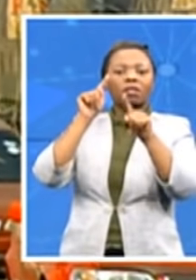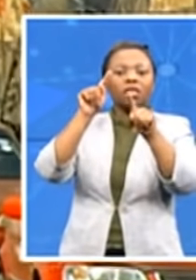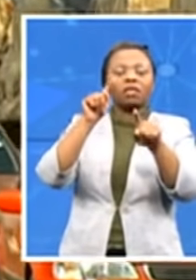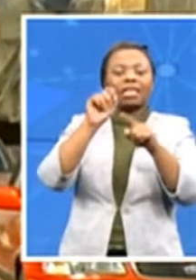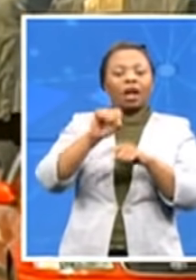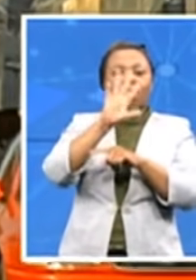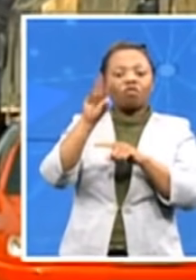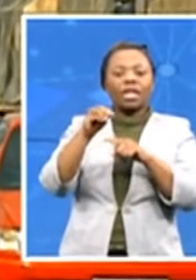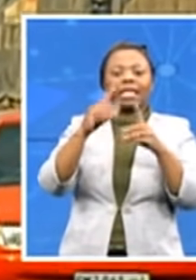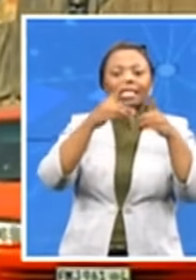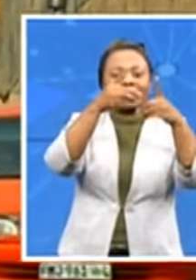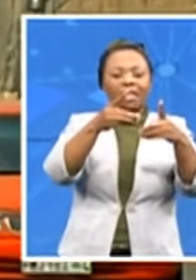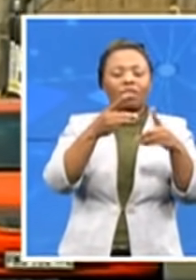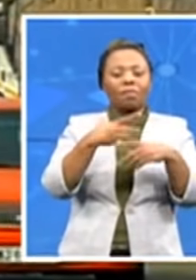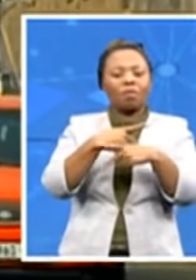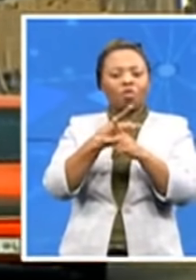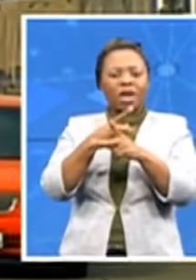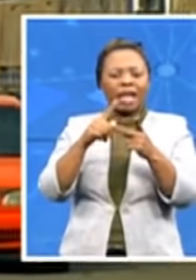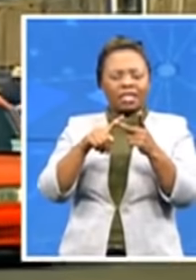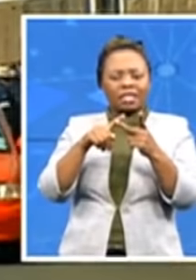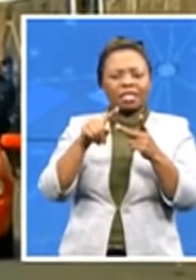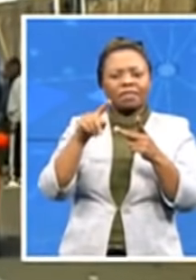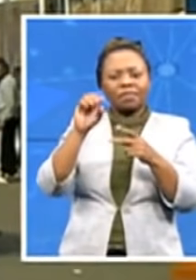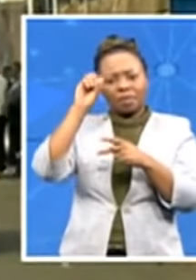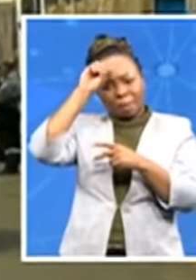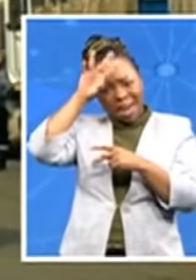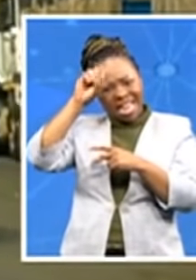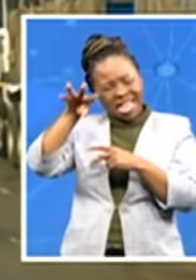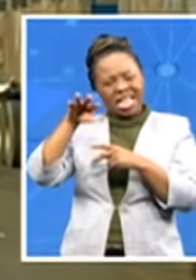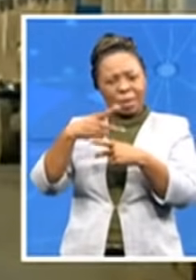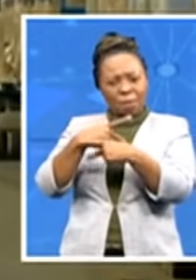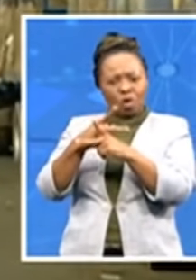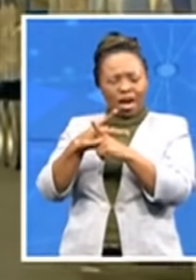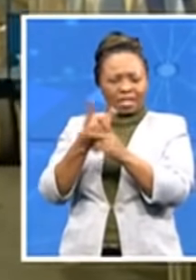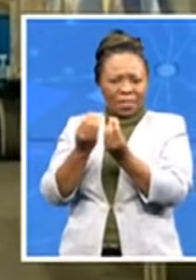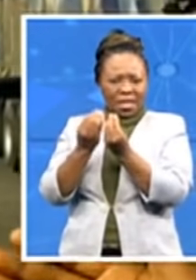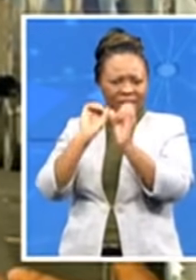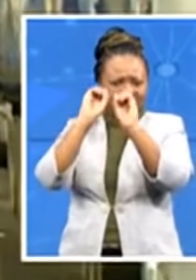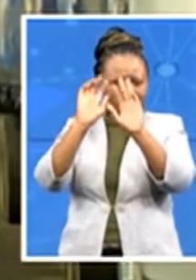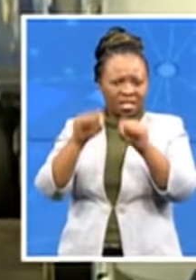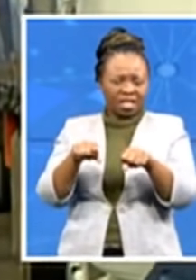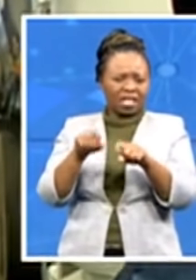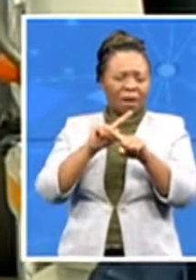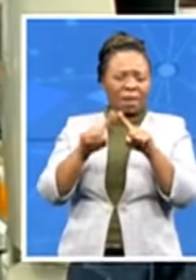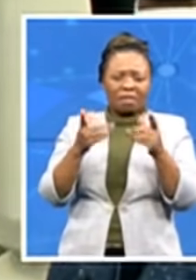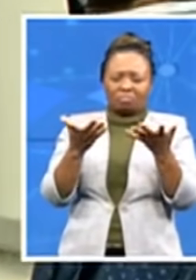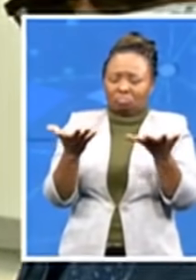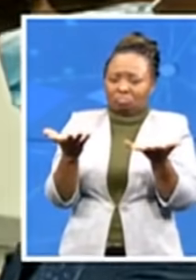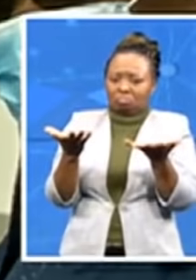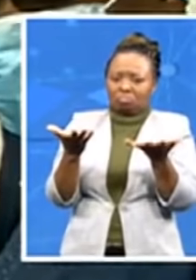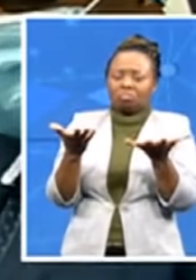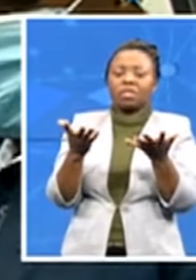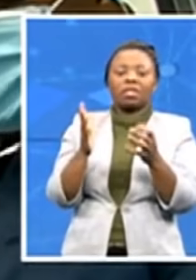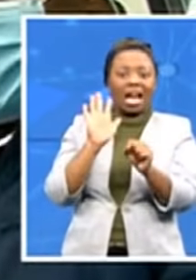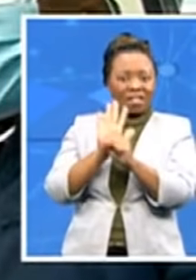mining products. This is how the whole thing has been affected. You can see also some trucks